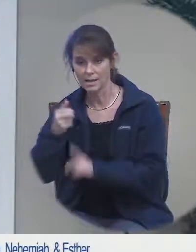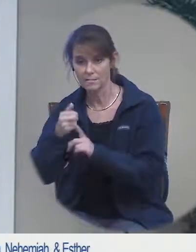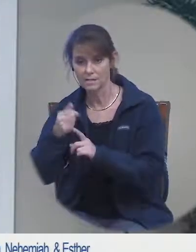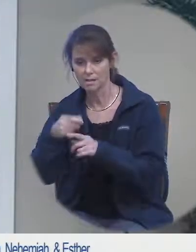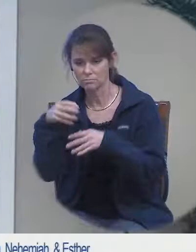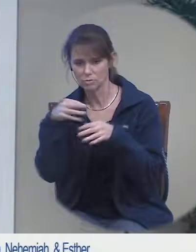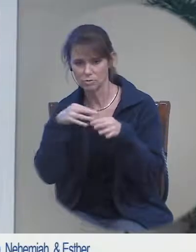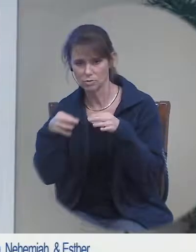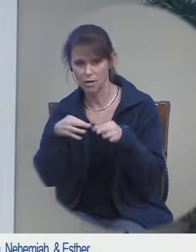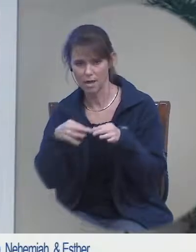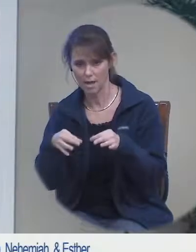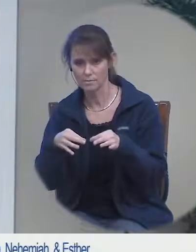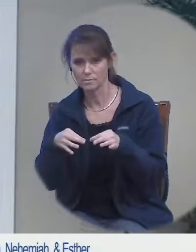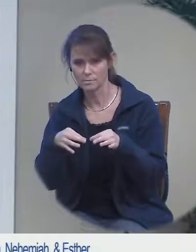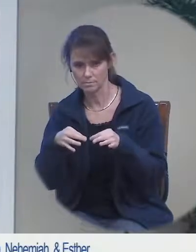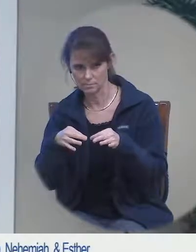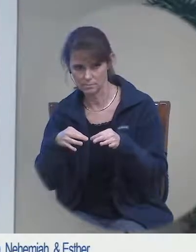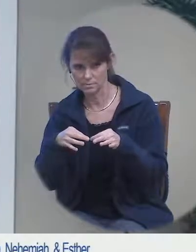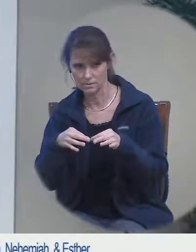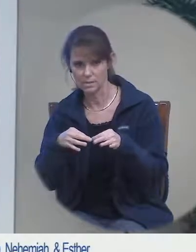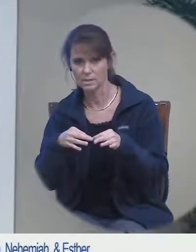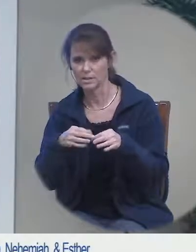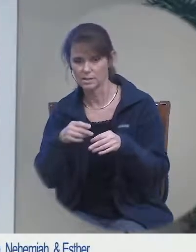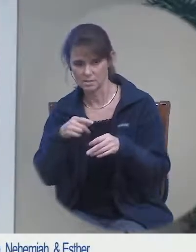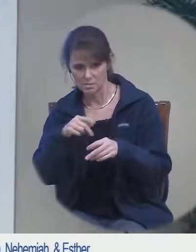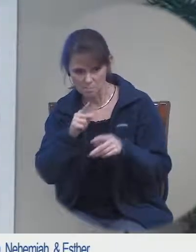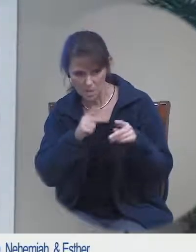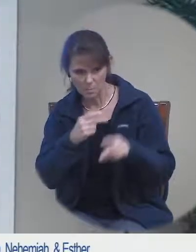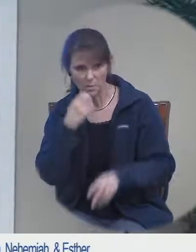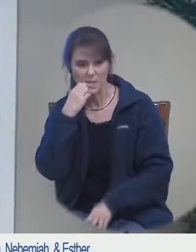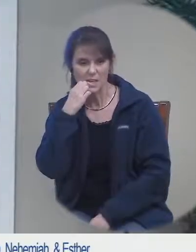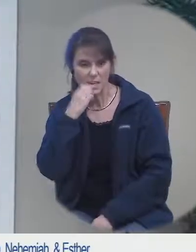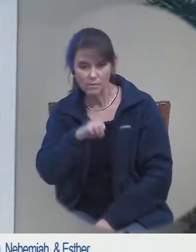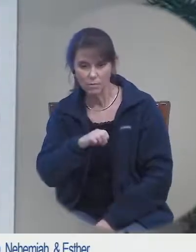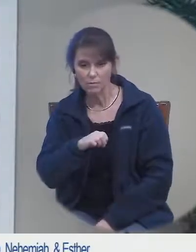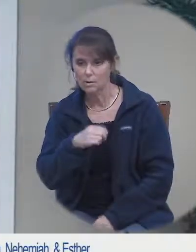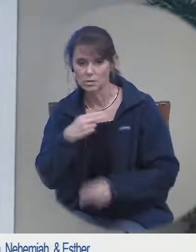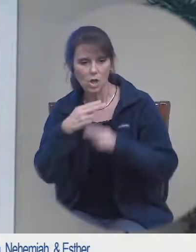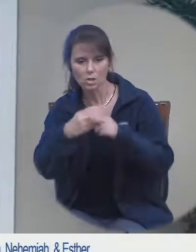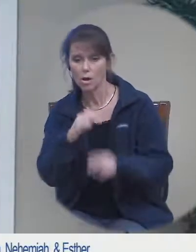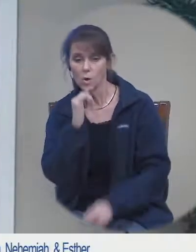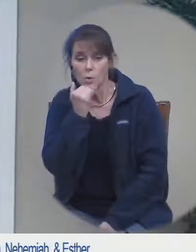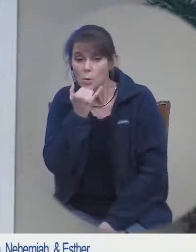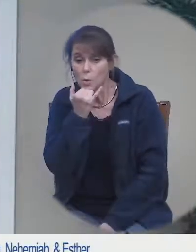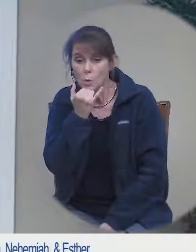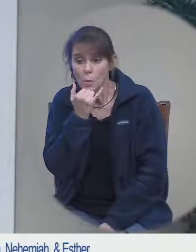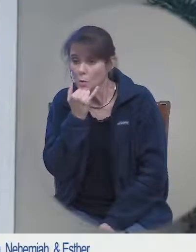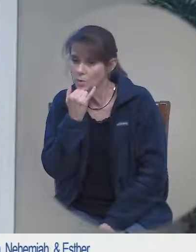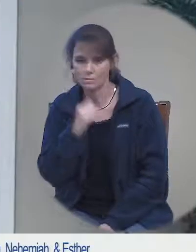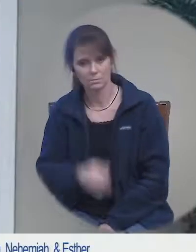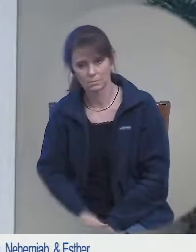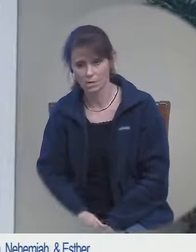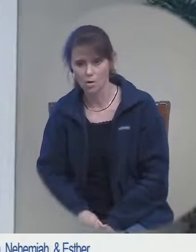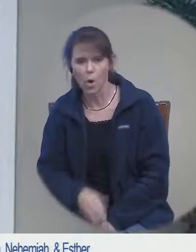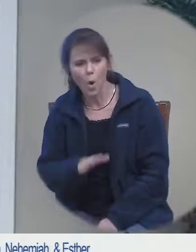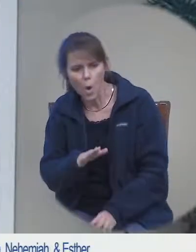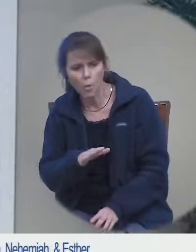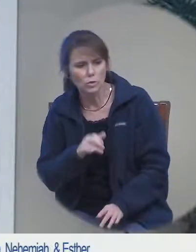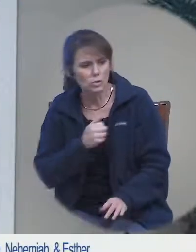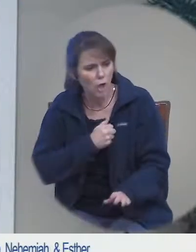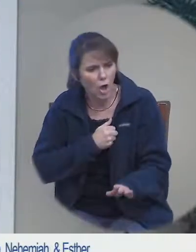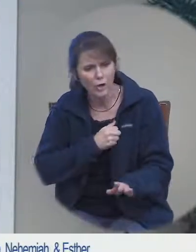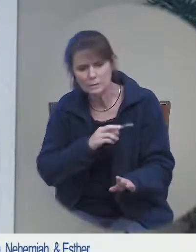in chapter 13 those actions as evil. He didn't call them mistakes. He didn't say it was mistaken judgment or poor